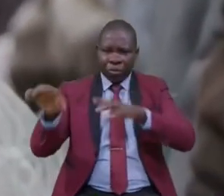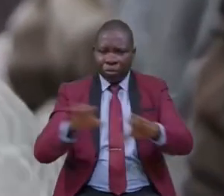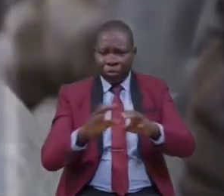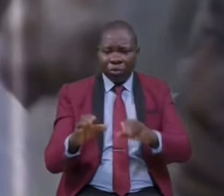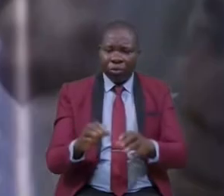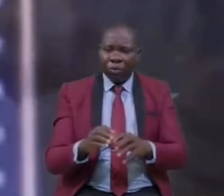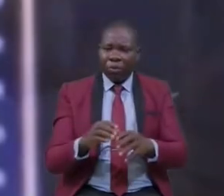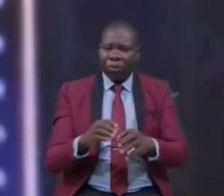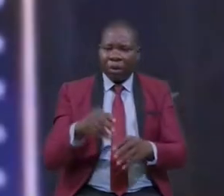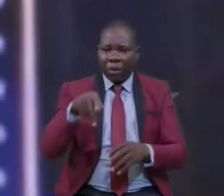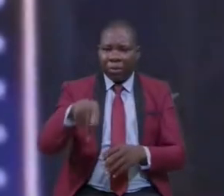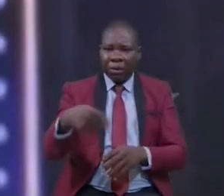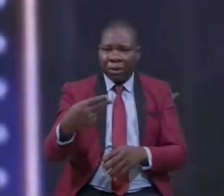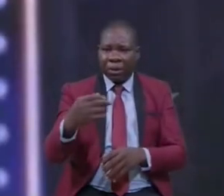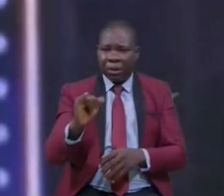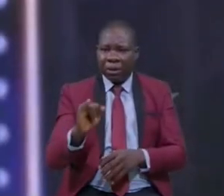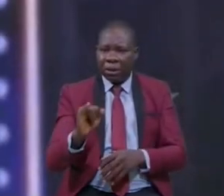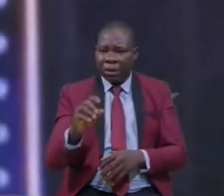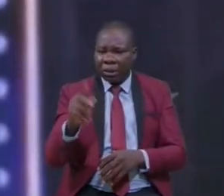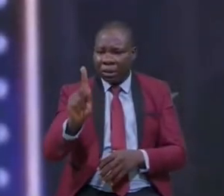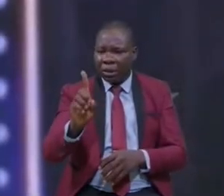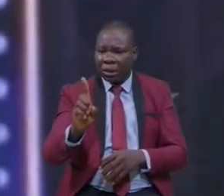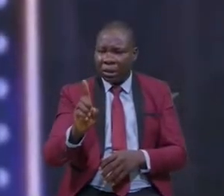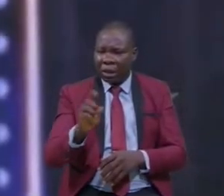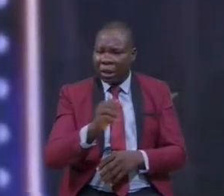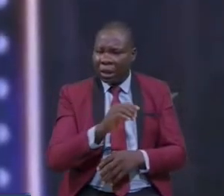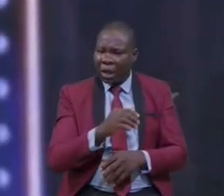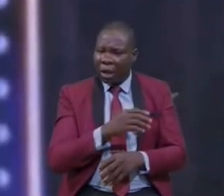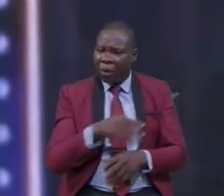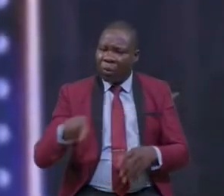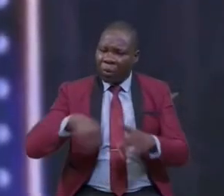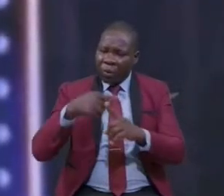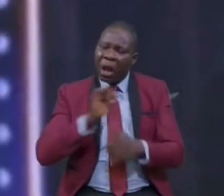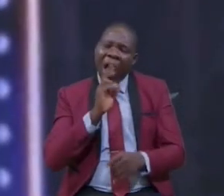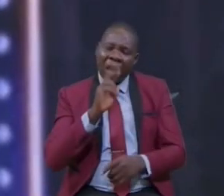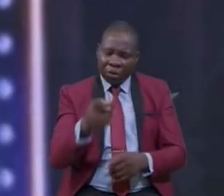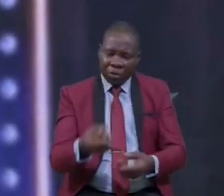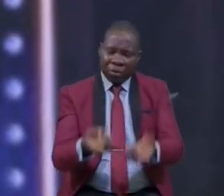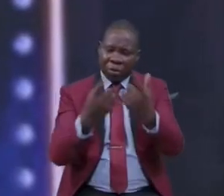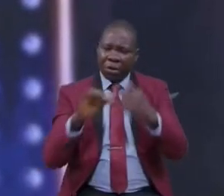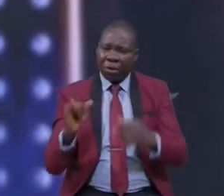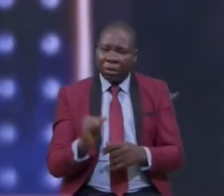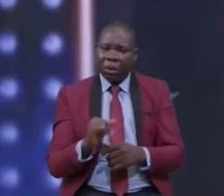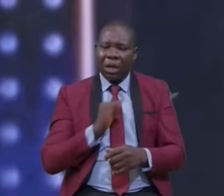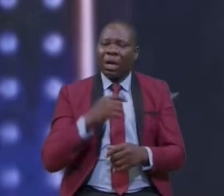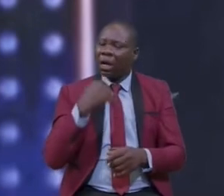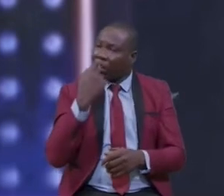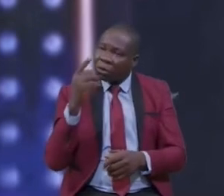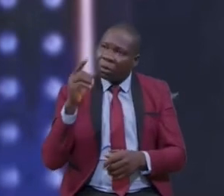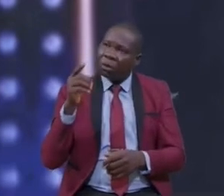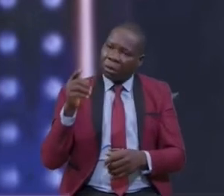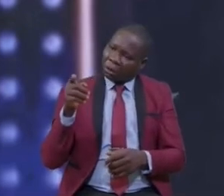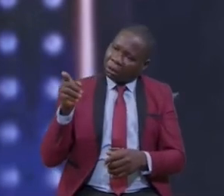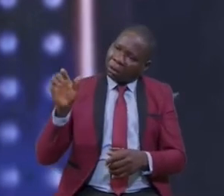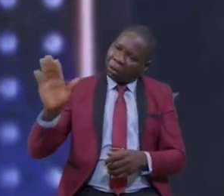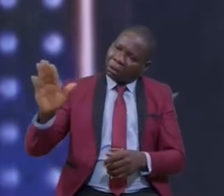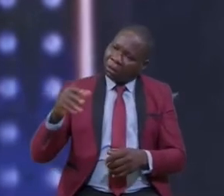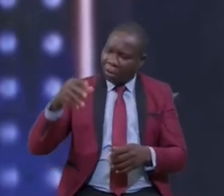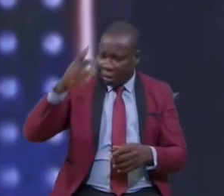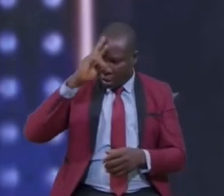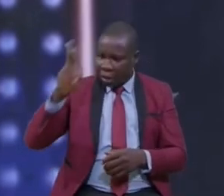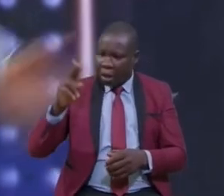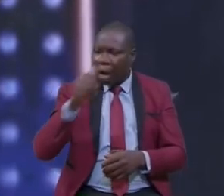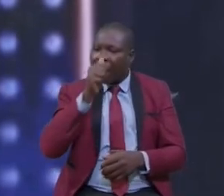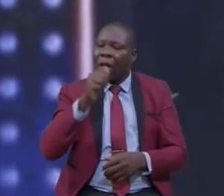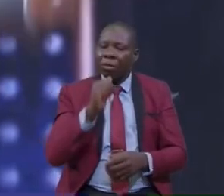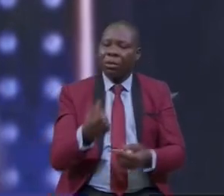was shocked that a young man could have an opportunity like this. And they